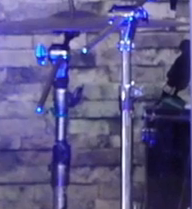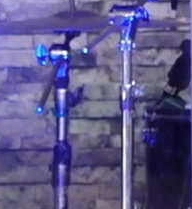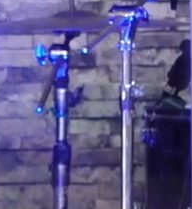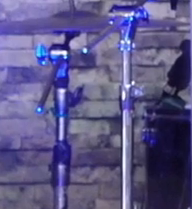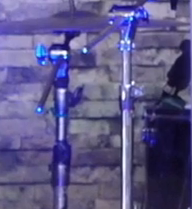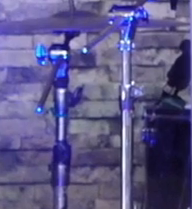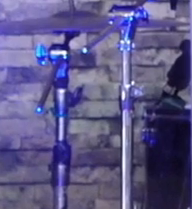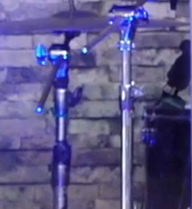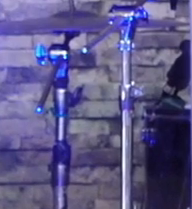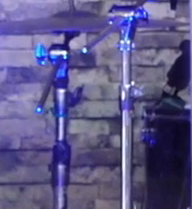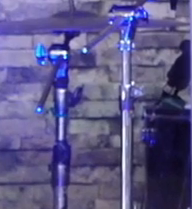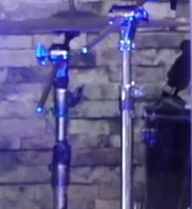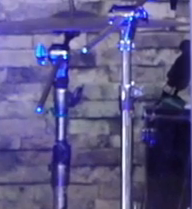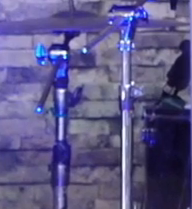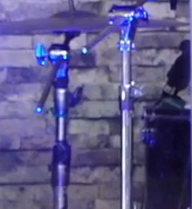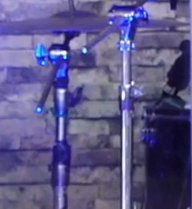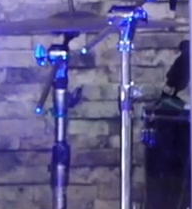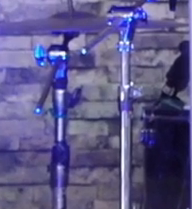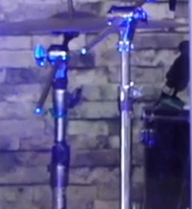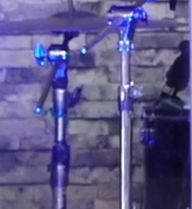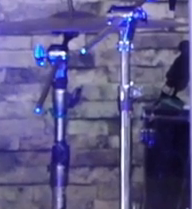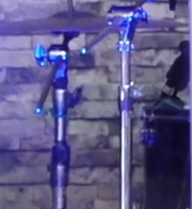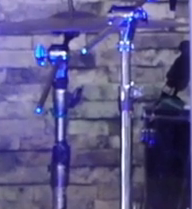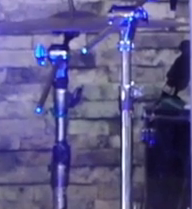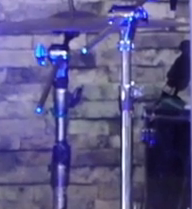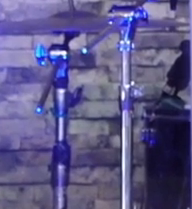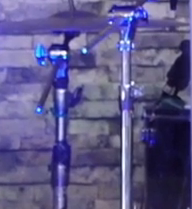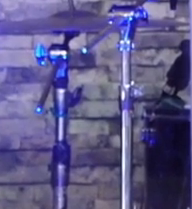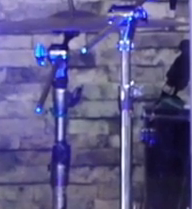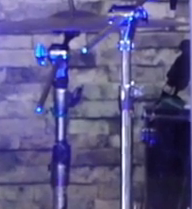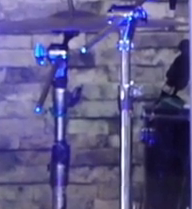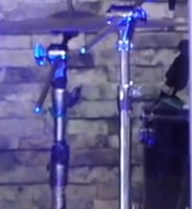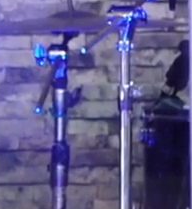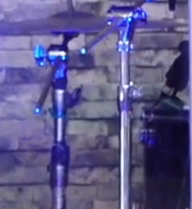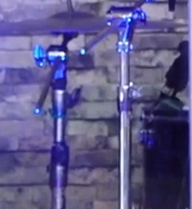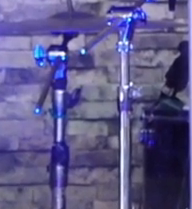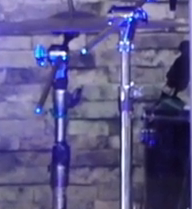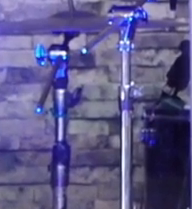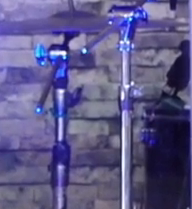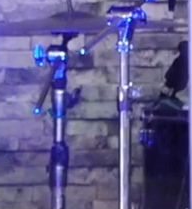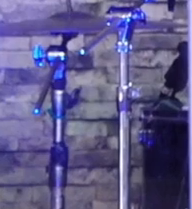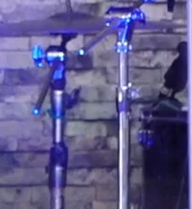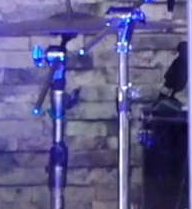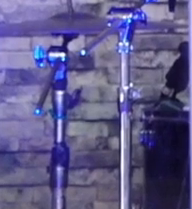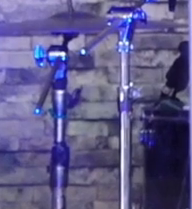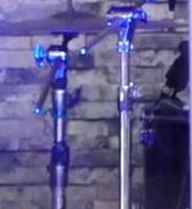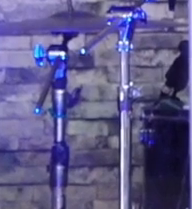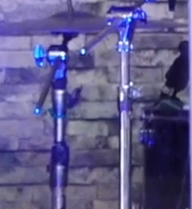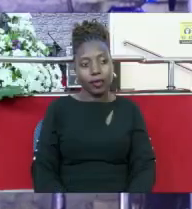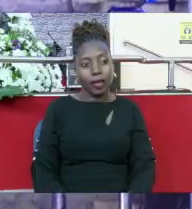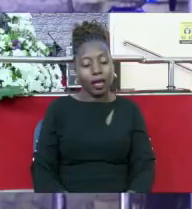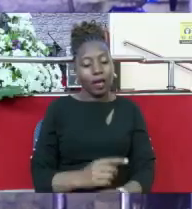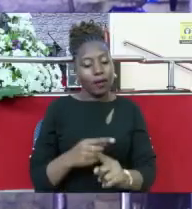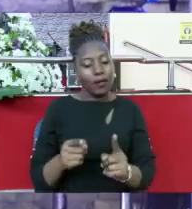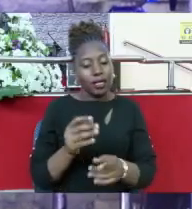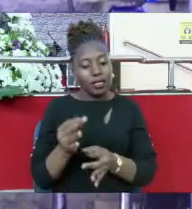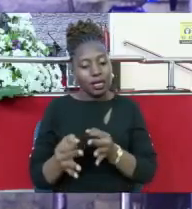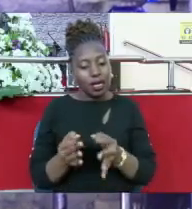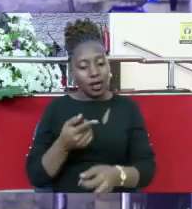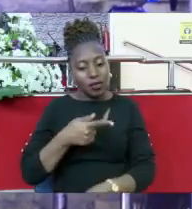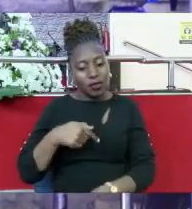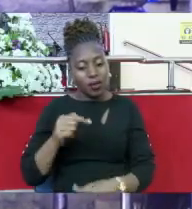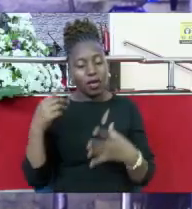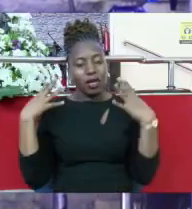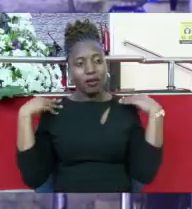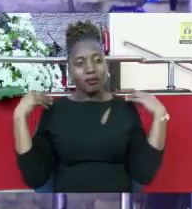various giftings. Ya kwamba kama wa Kristo tumeweza kupatiwa jukumu la injili. But if we don't practice these